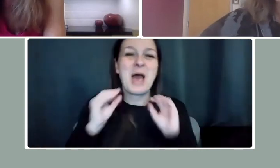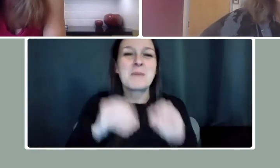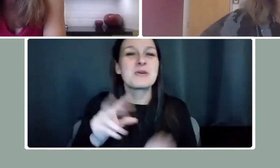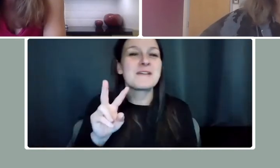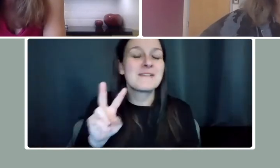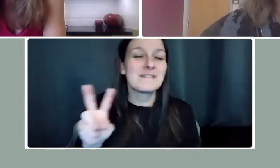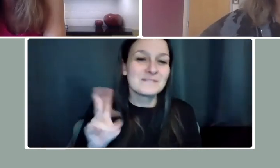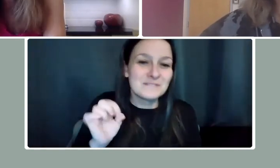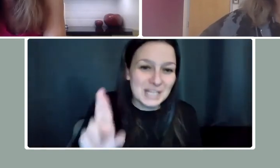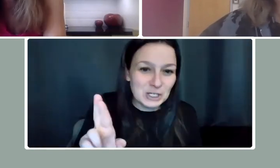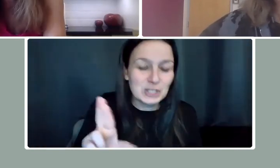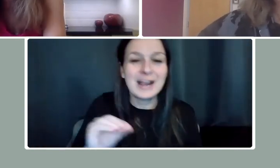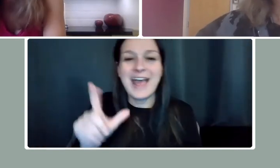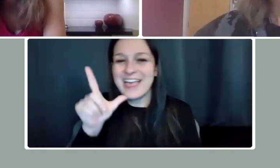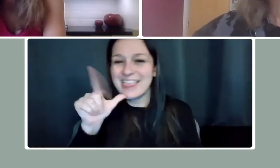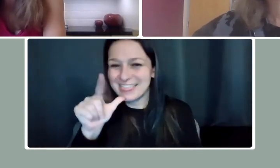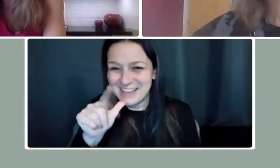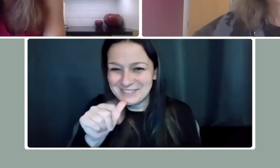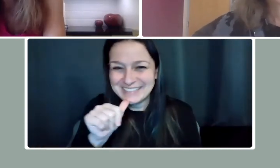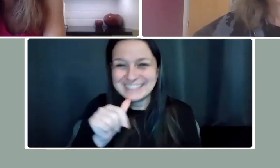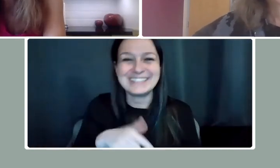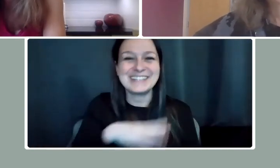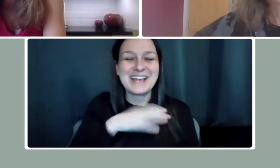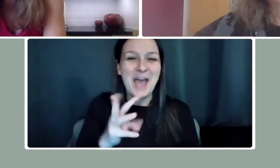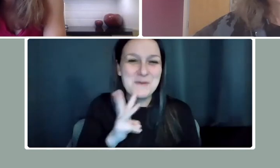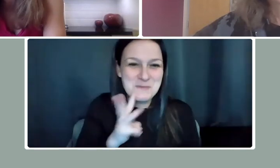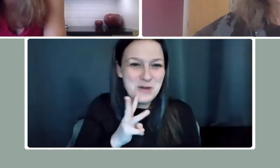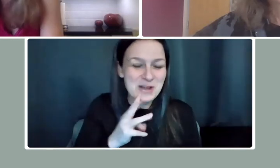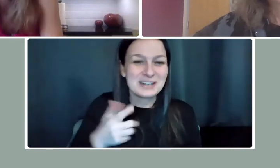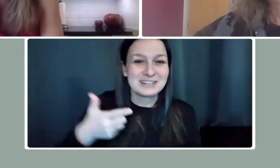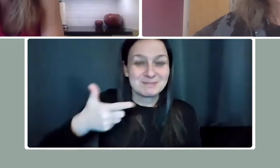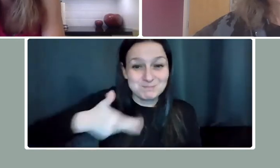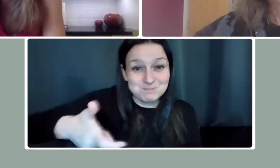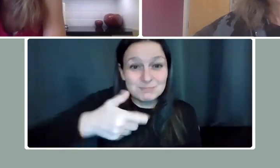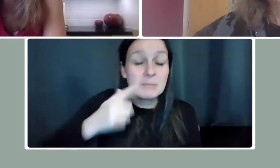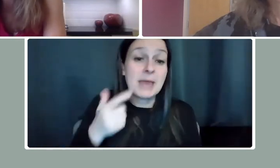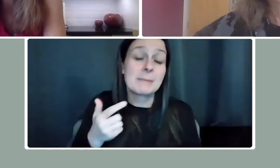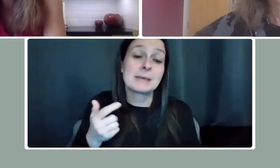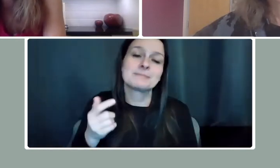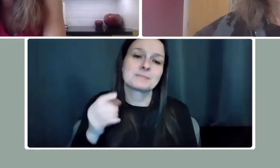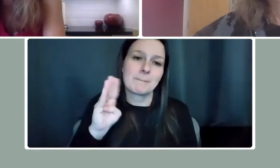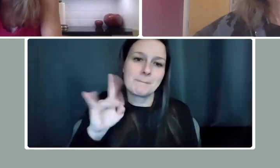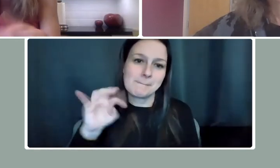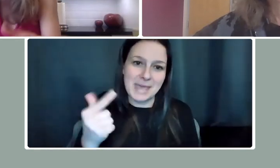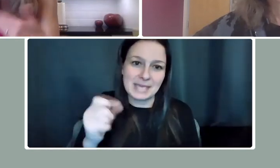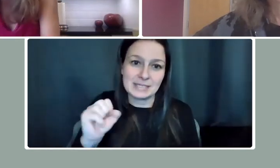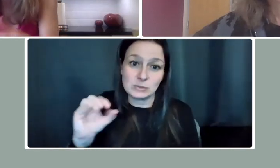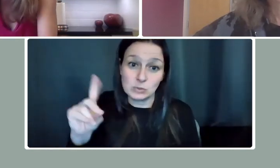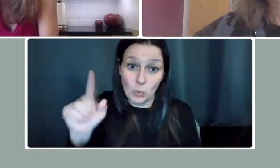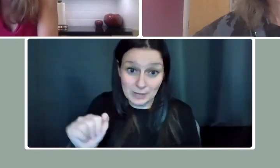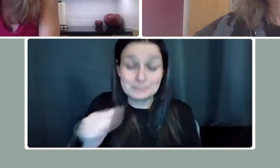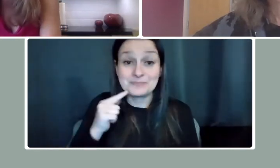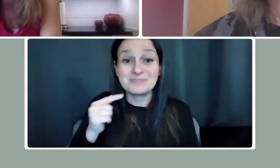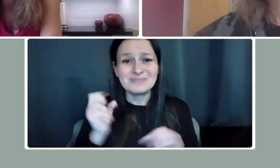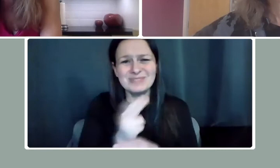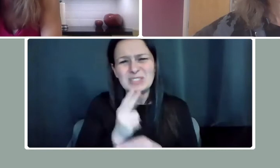vinegar and lemon and like water and, you know, maybe baking soda. And you can, you know, use those kind